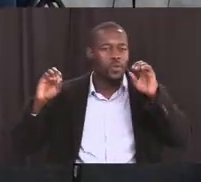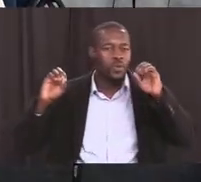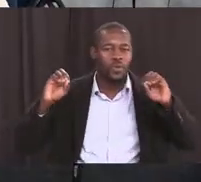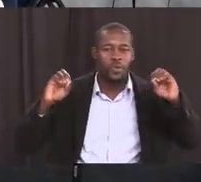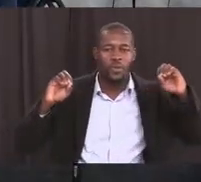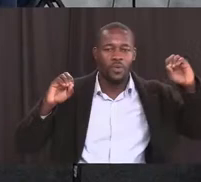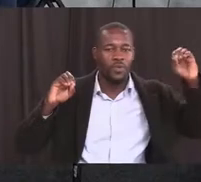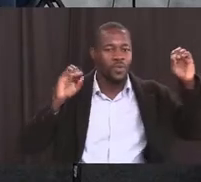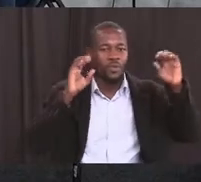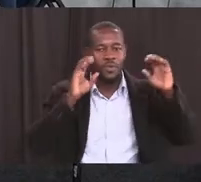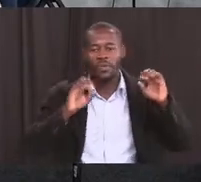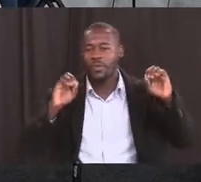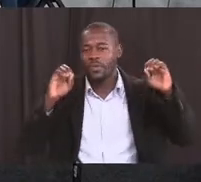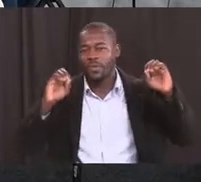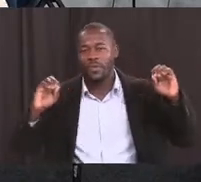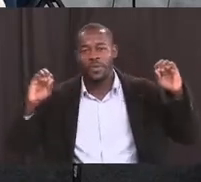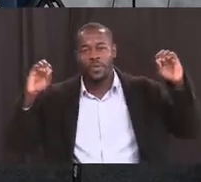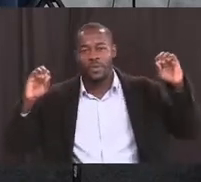Ooh,